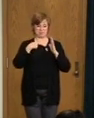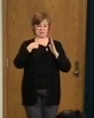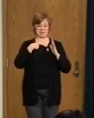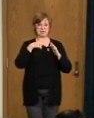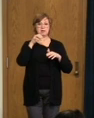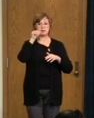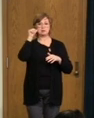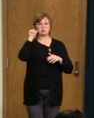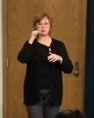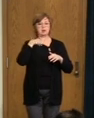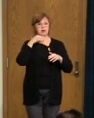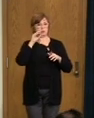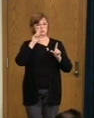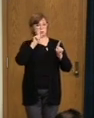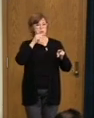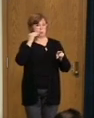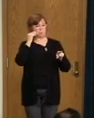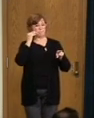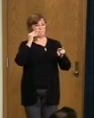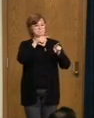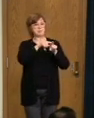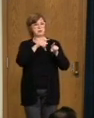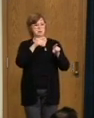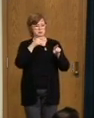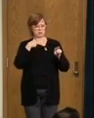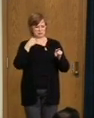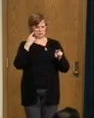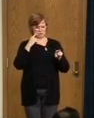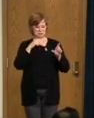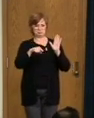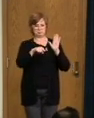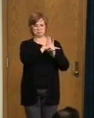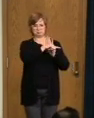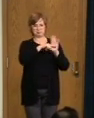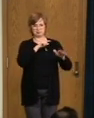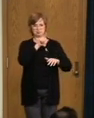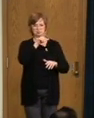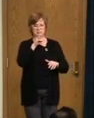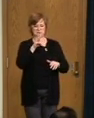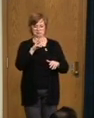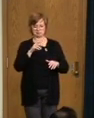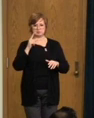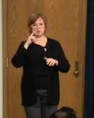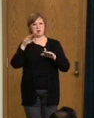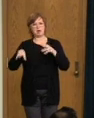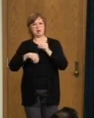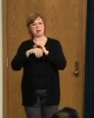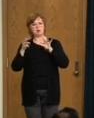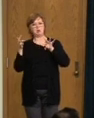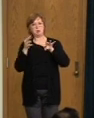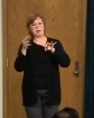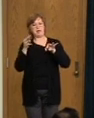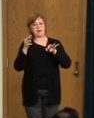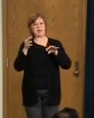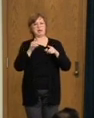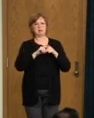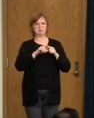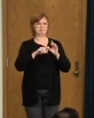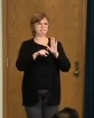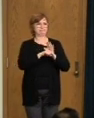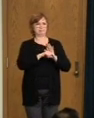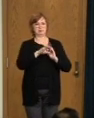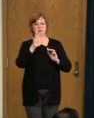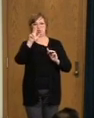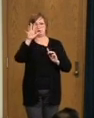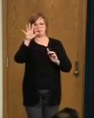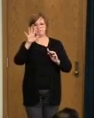example, yesterday was home, and it was, I think, 26 below, maybe 35 with the wind chill, and took the